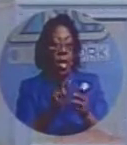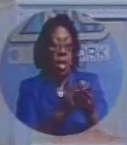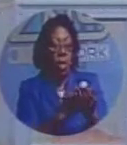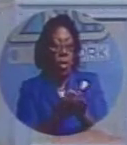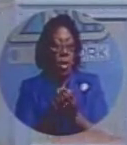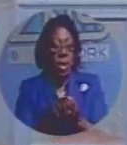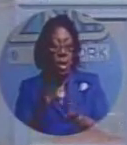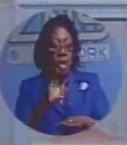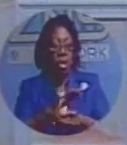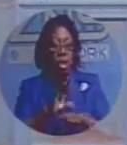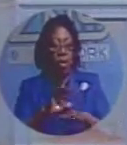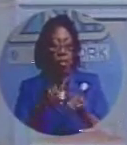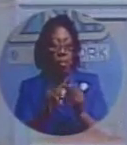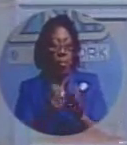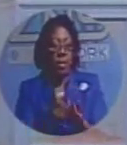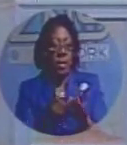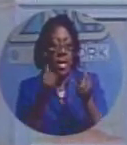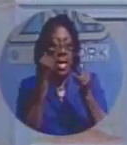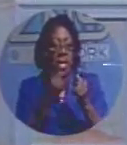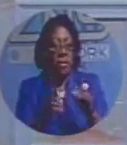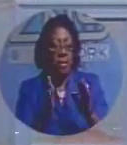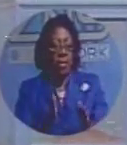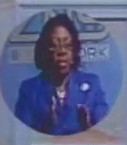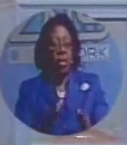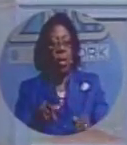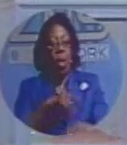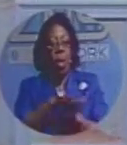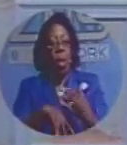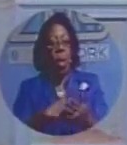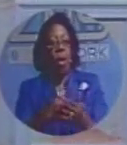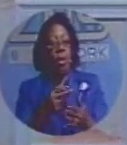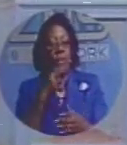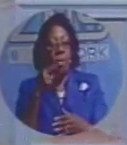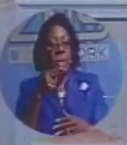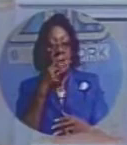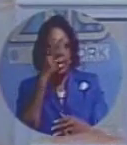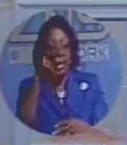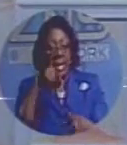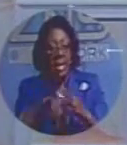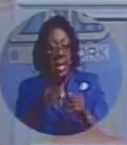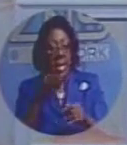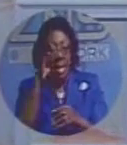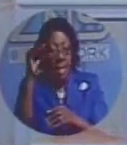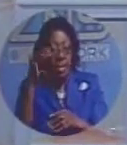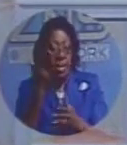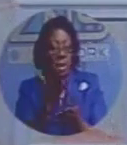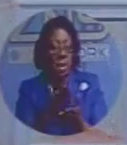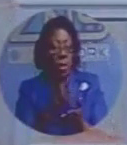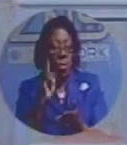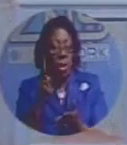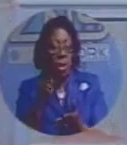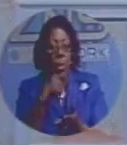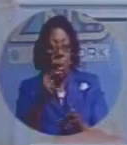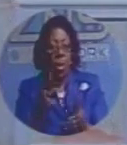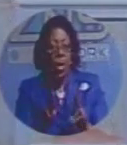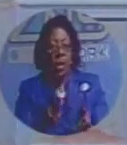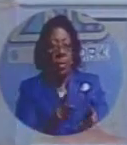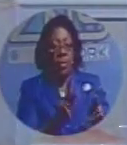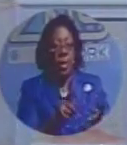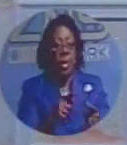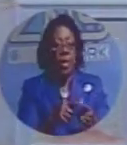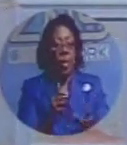groups, individuals, all of whom see in him someone who is prepared